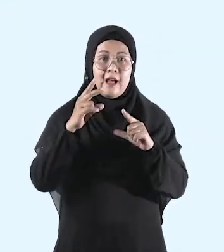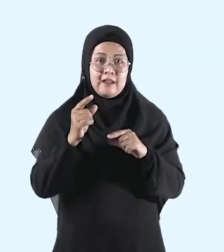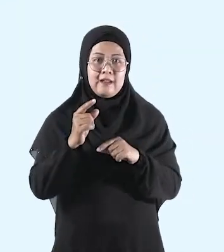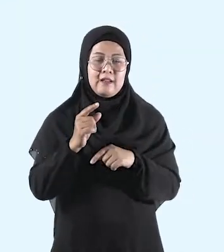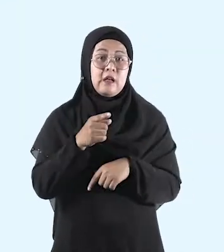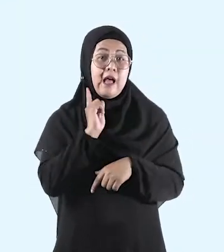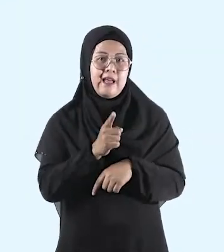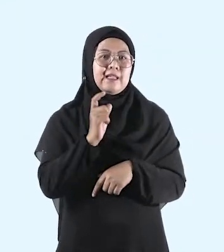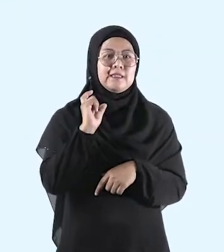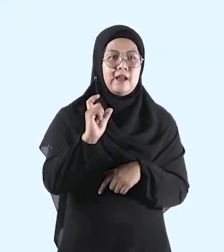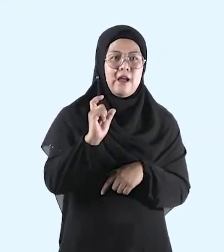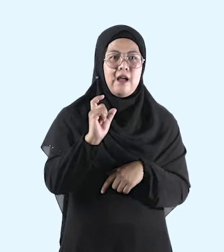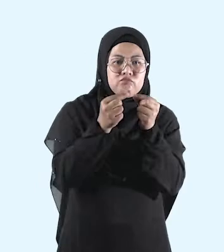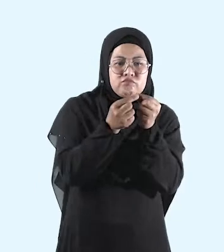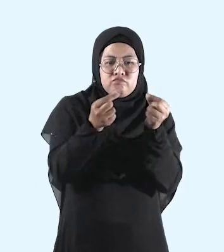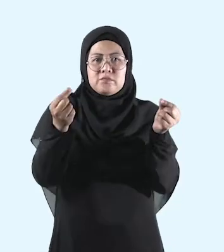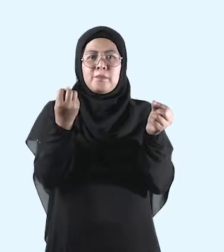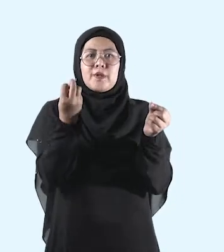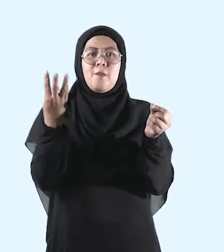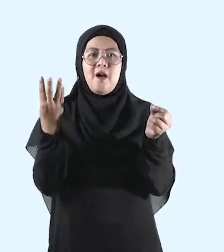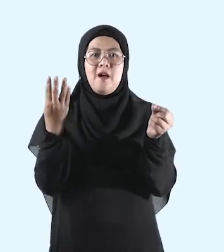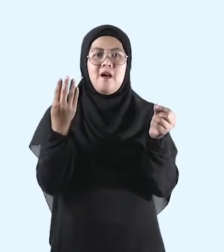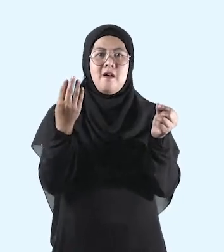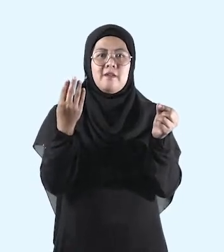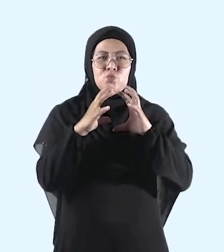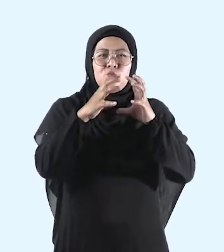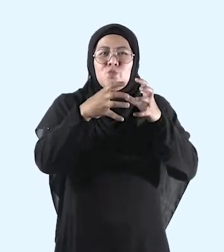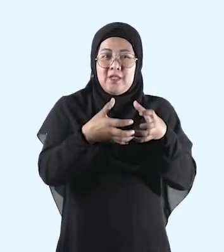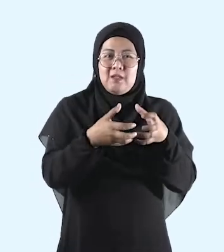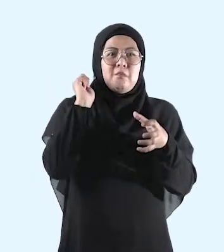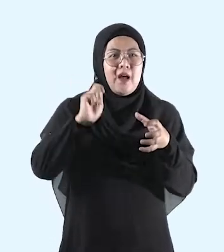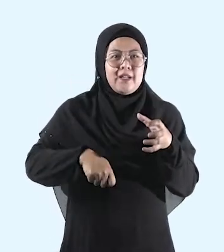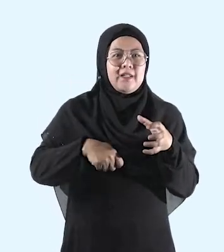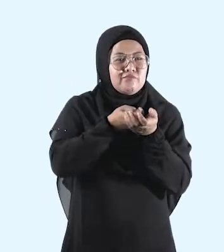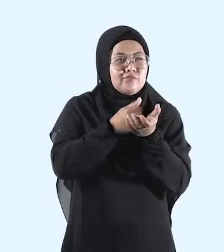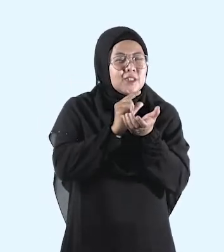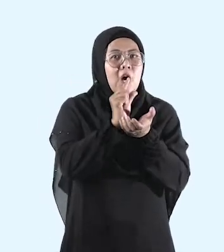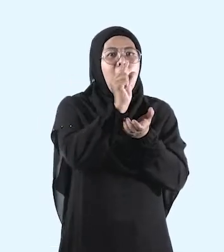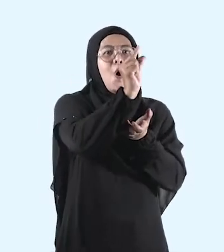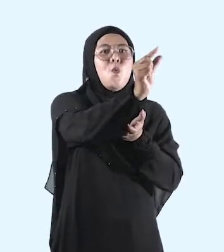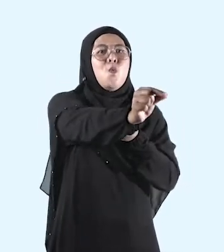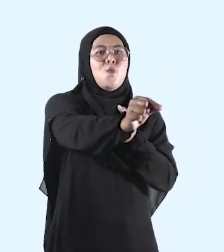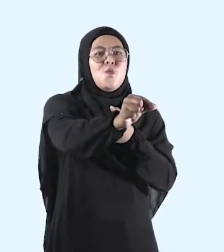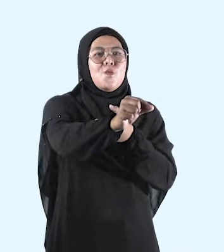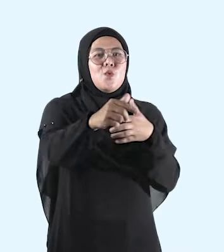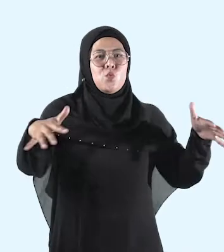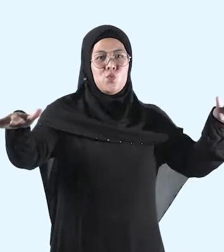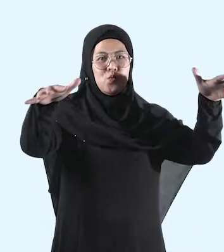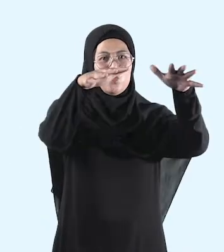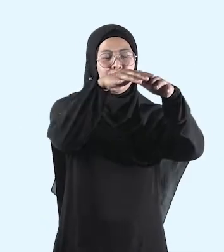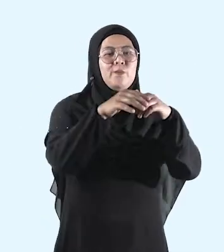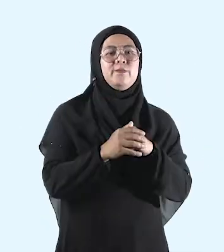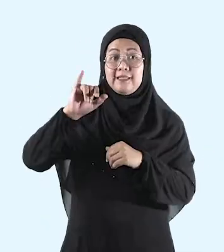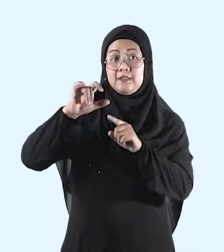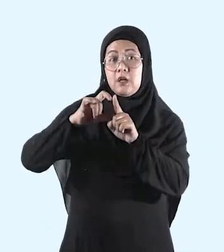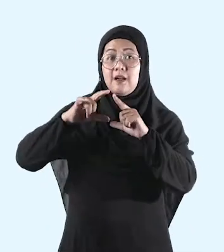and ranging, or LiDAR, is a technique for detecting and measuring objects on the Earth's surface that uses the principle of laser